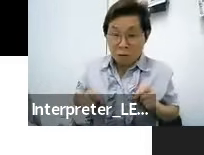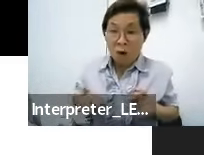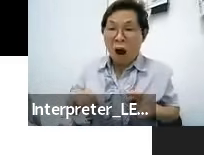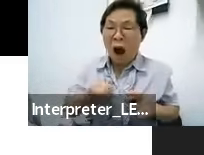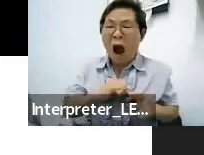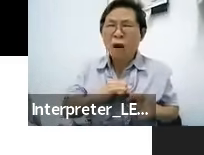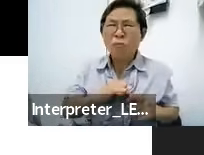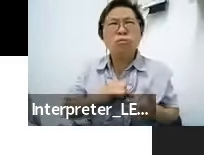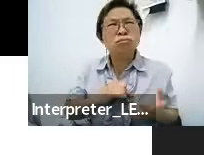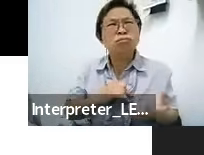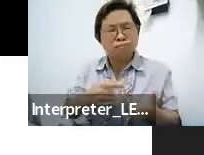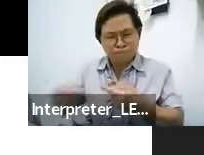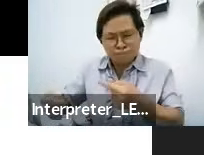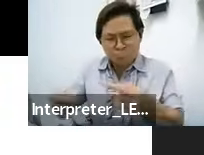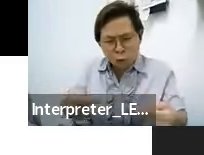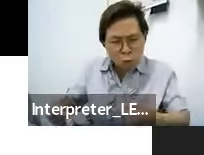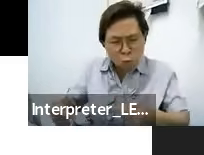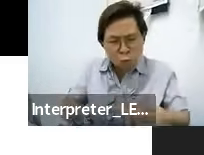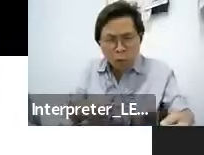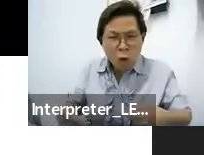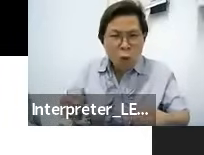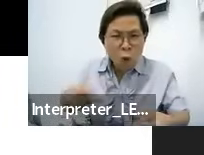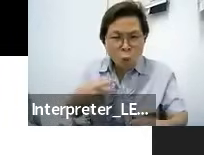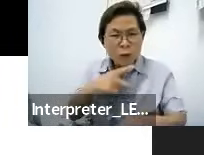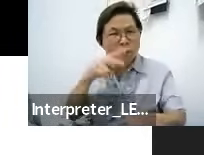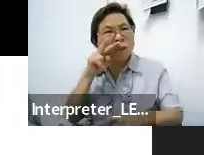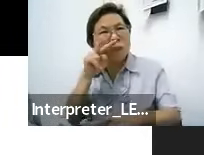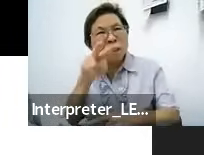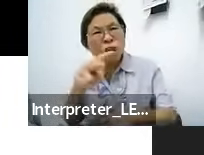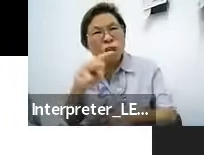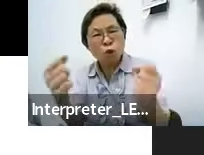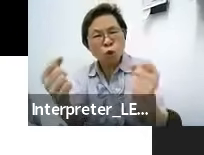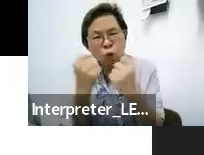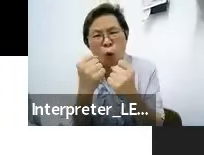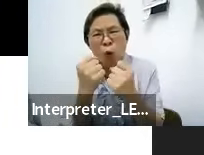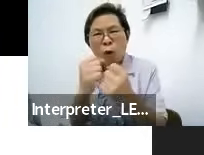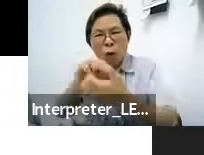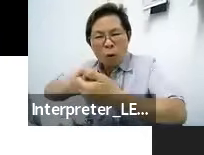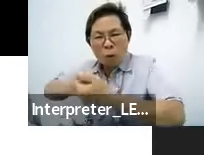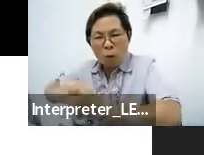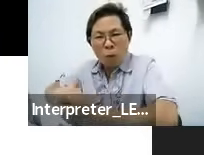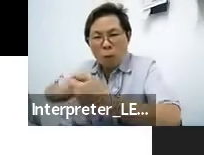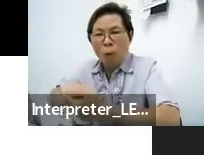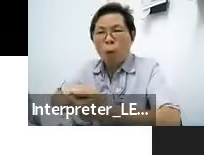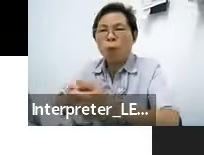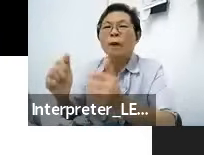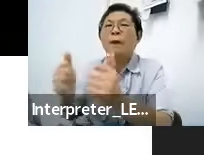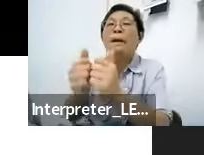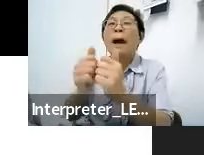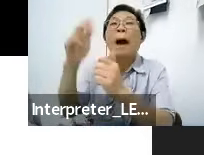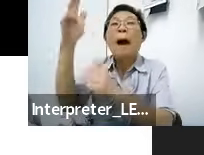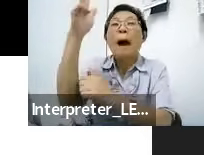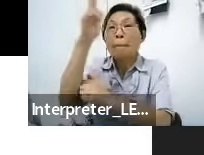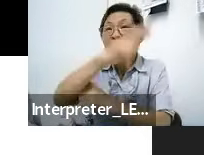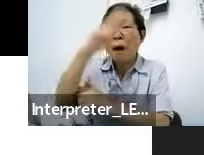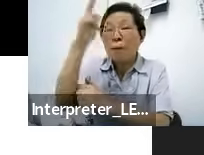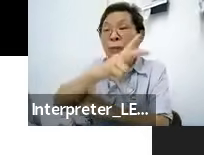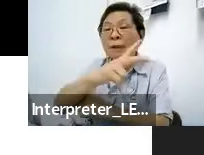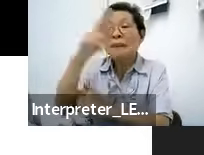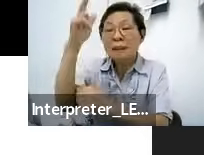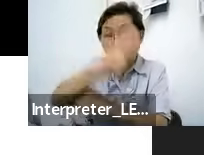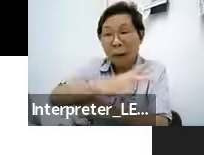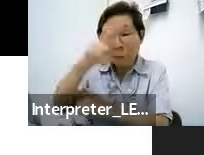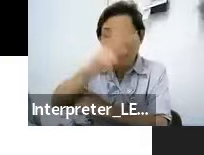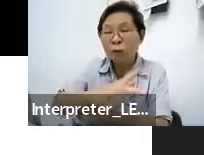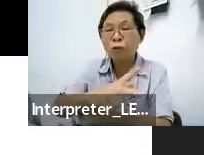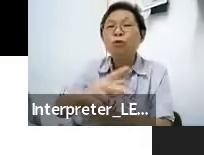argue that we should really be looking at a stronger relationship with private as well as the public sector to meet these challenges